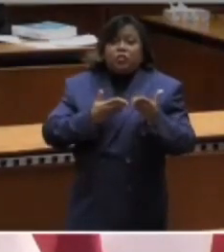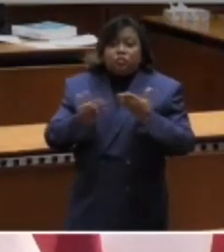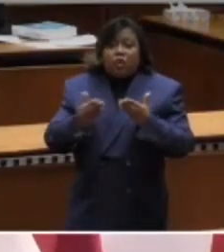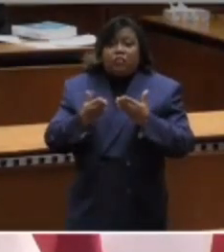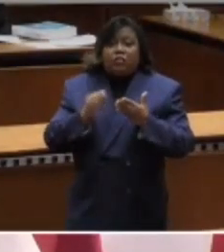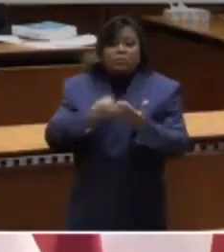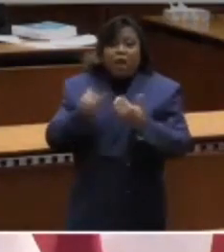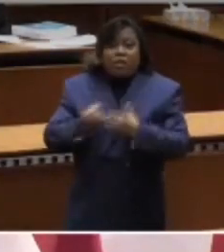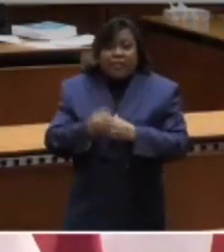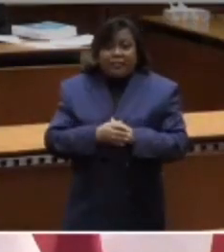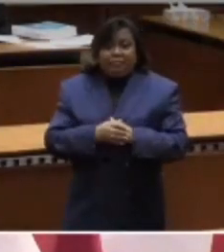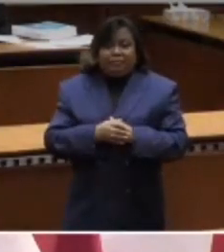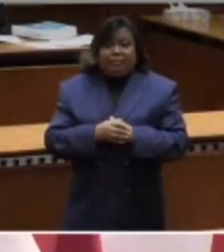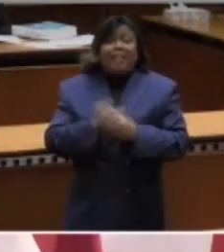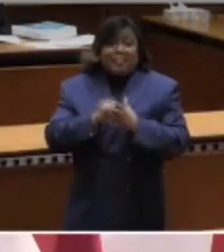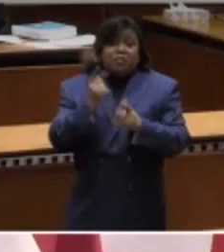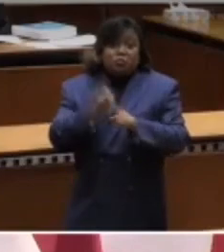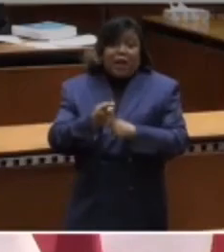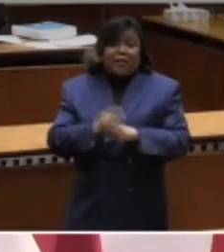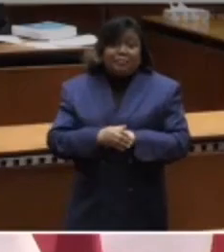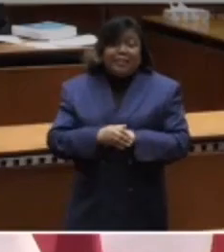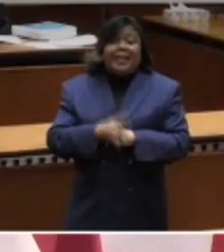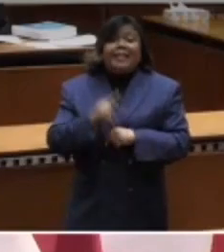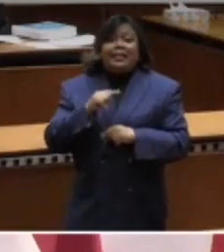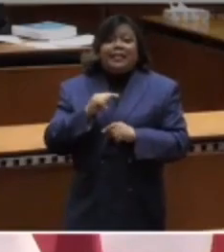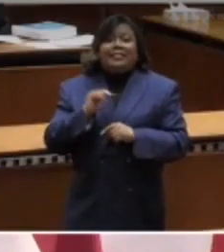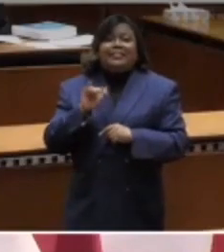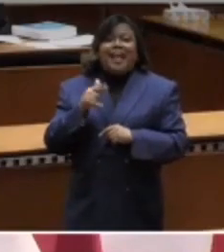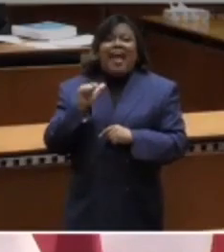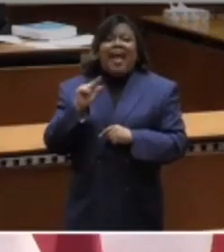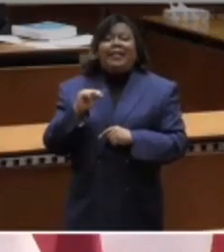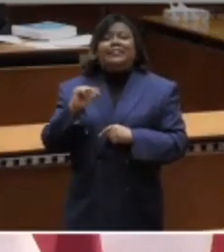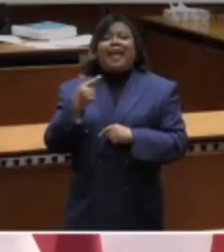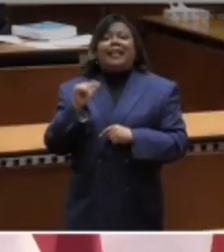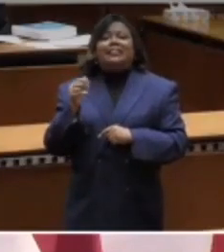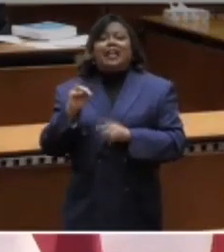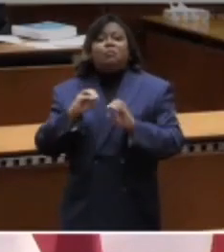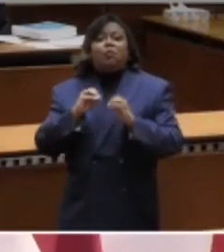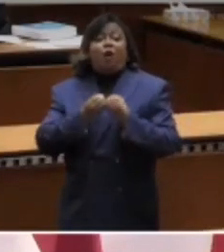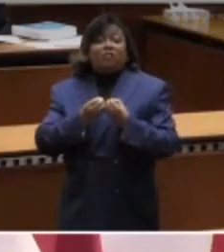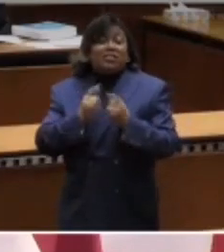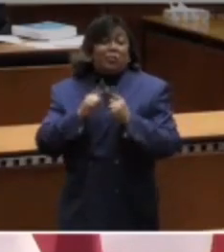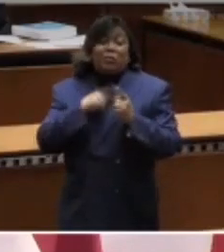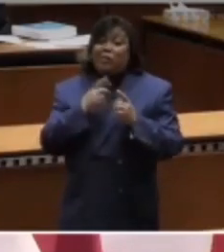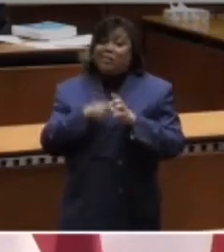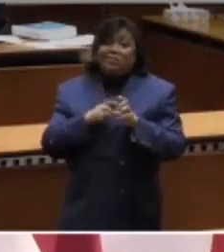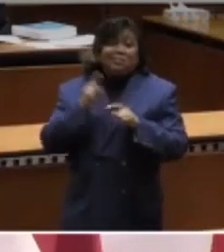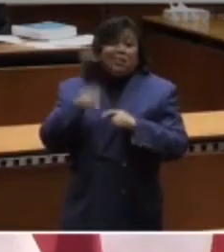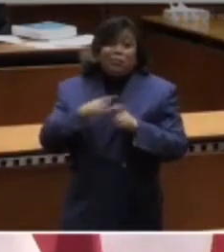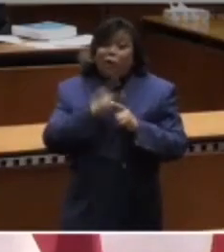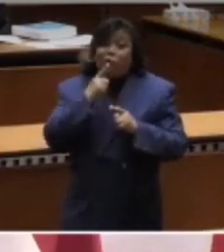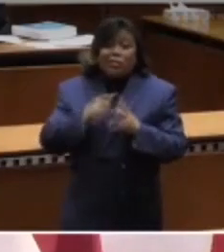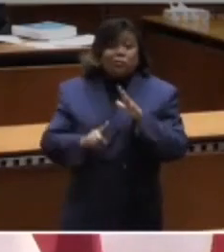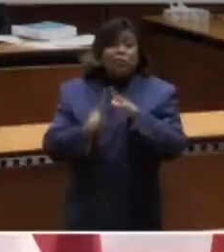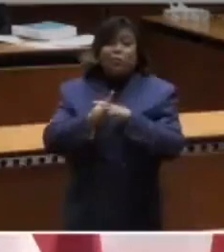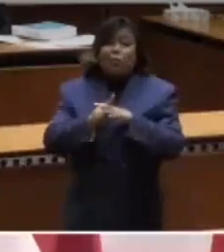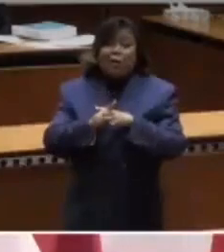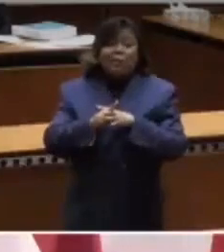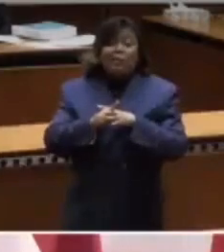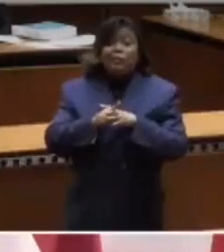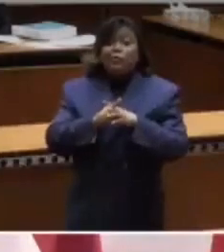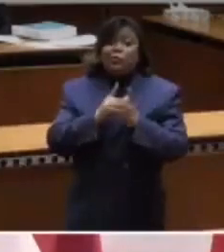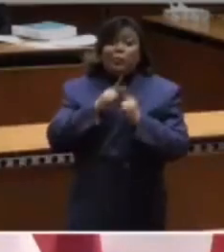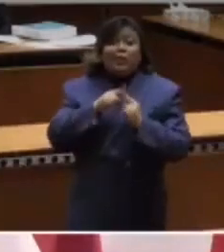service project. That's right, TAC team officers. No more jump out boys who only show up to be